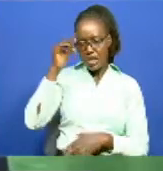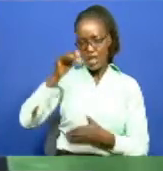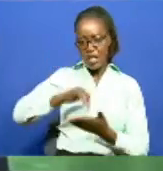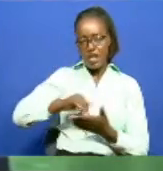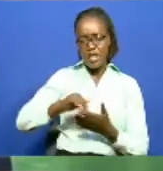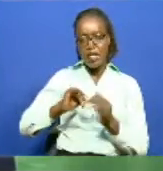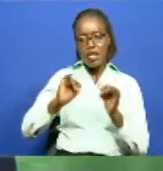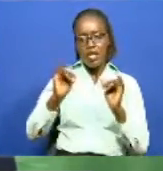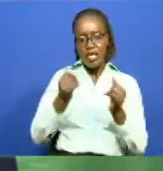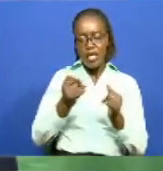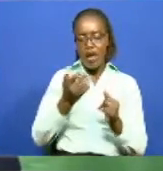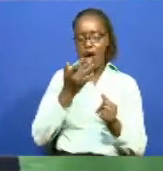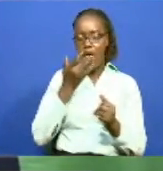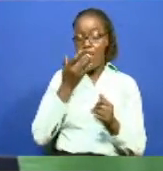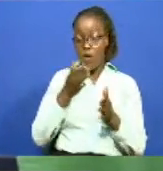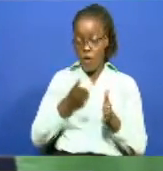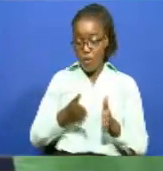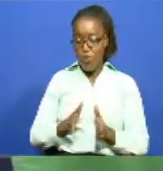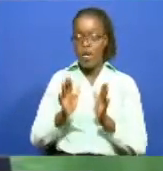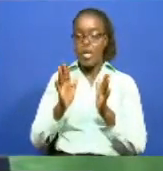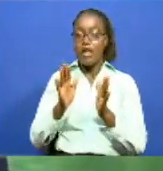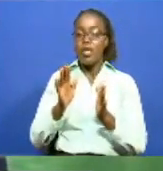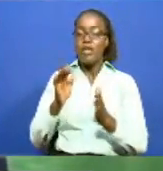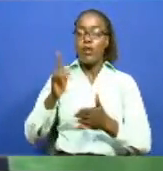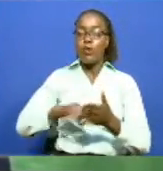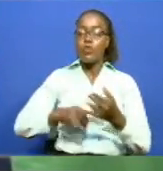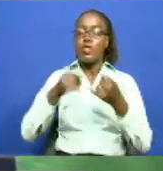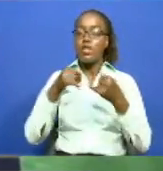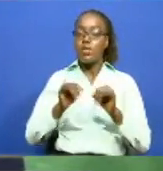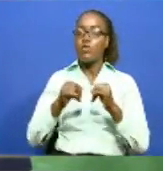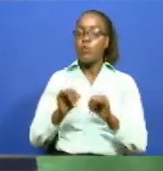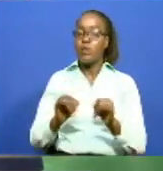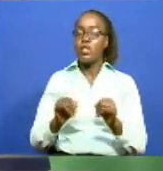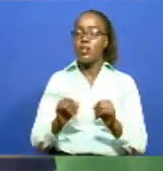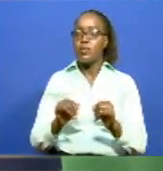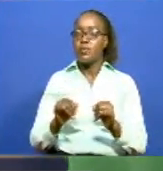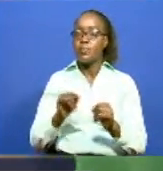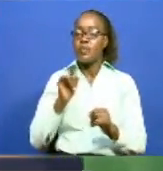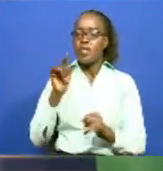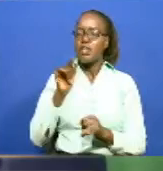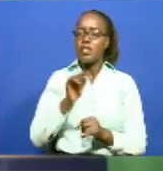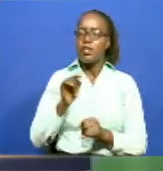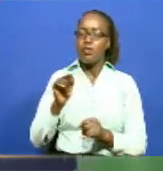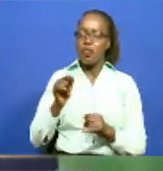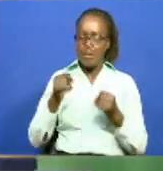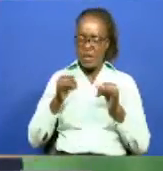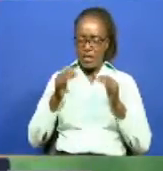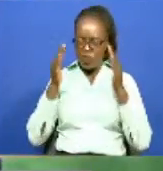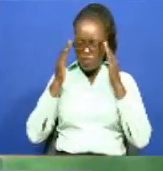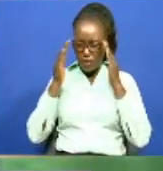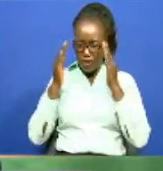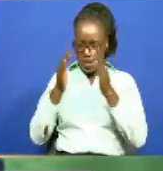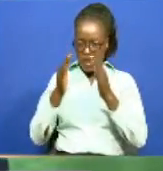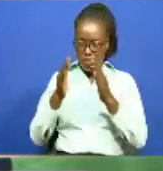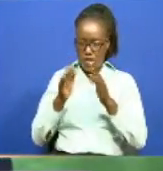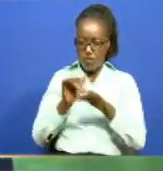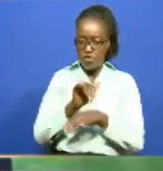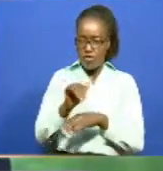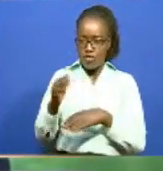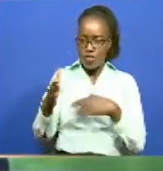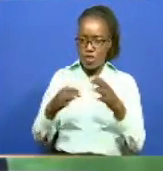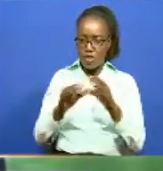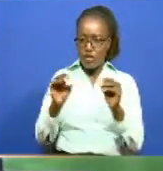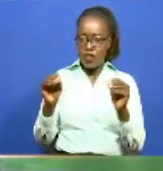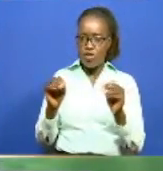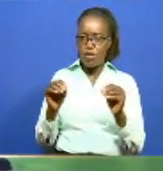testing strategy. And that is what we are now implementing, and therefore we are trying to focus on those who are symptomatic. That is